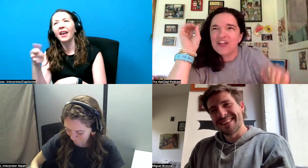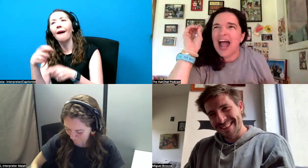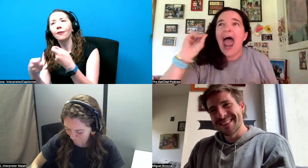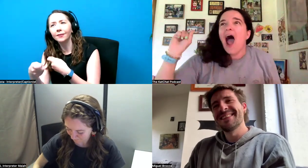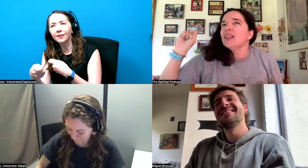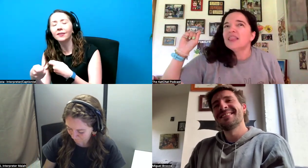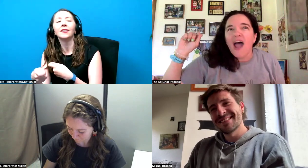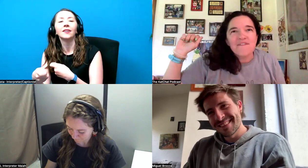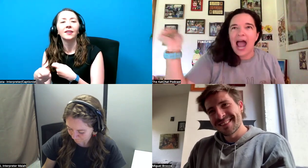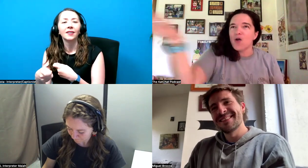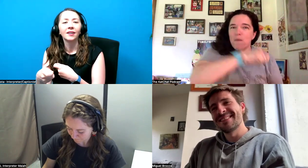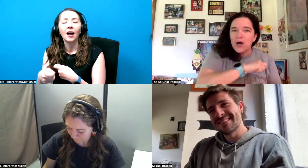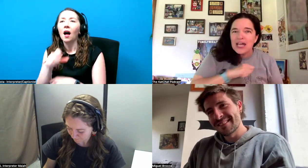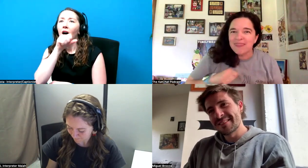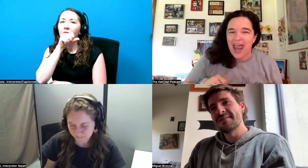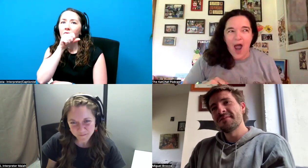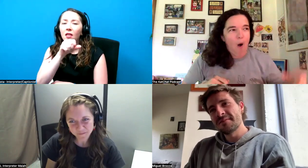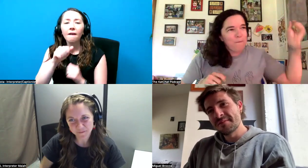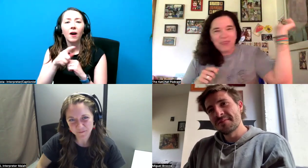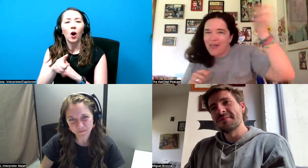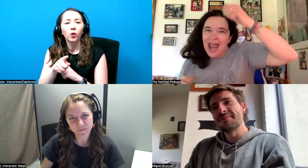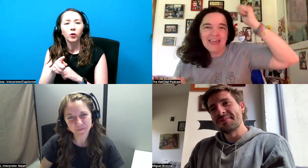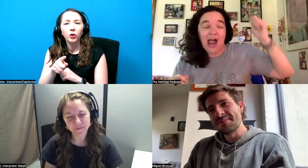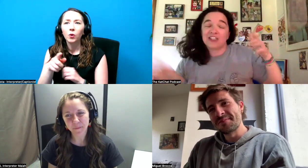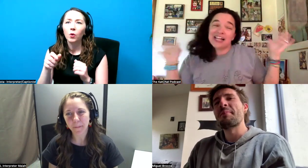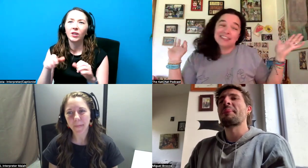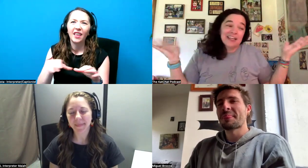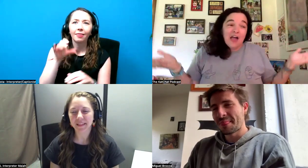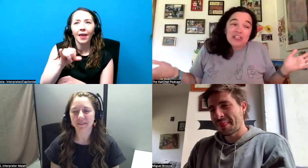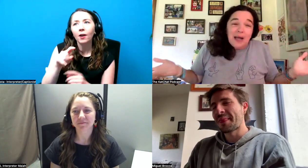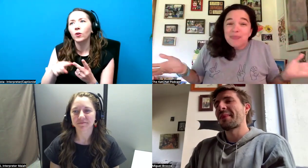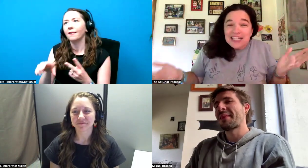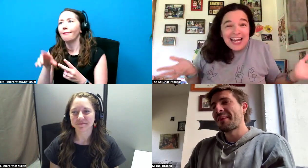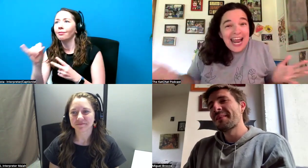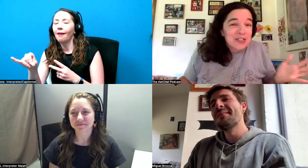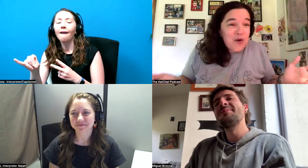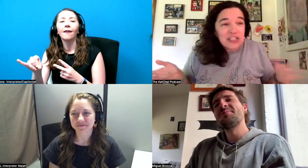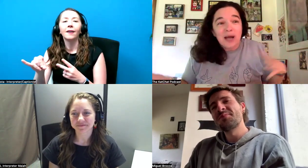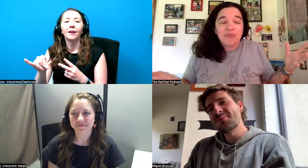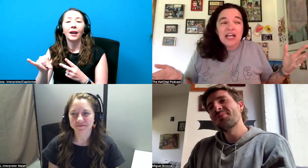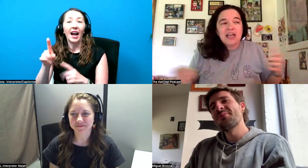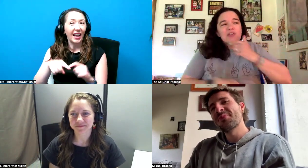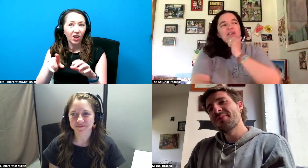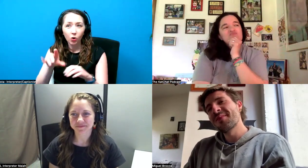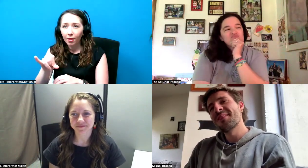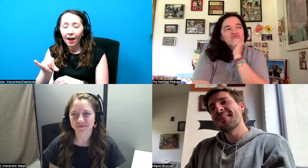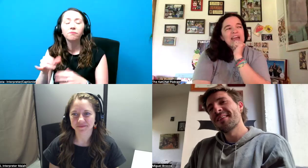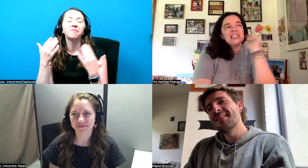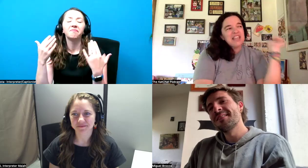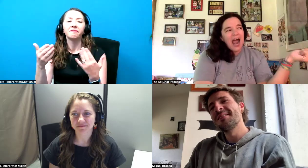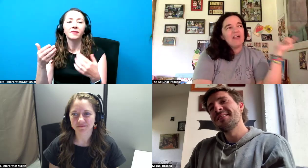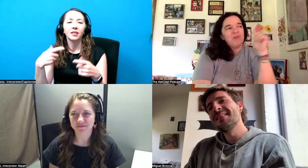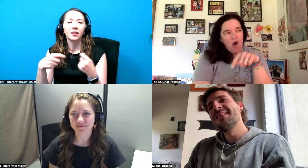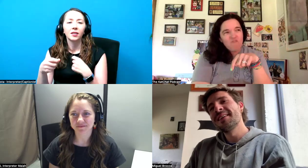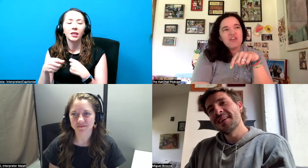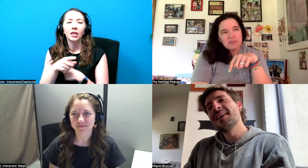random stuff like that. I love it how you put in there or put that in there. It's like there's some things I can't do. There's some things that